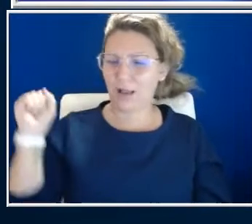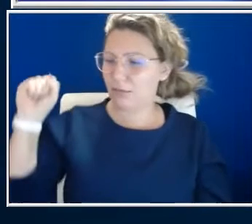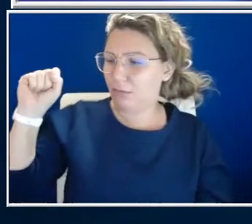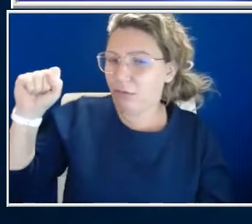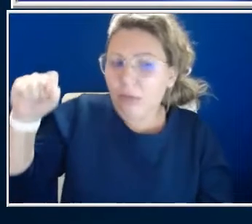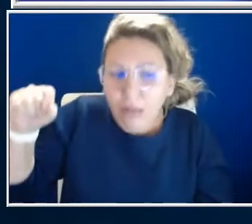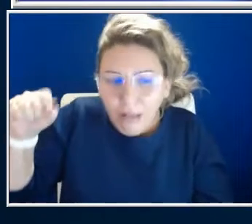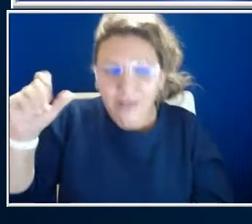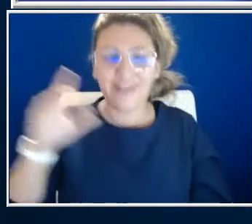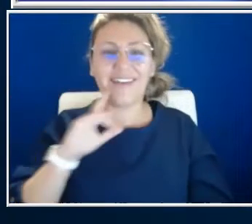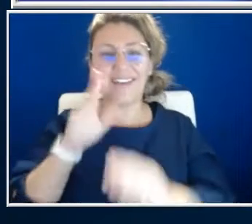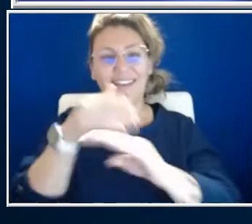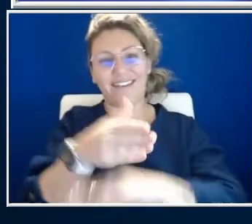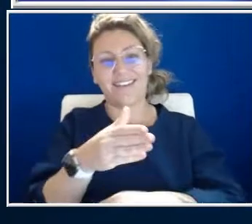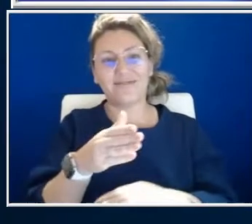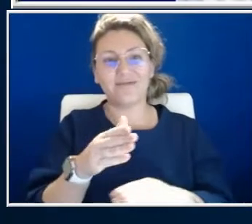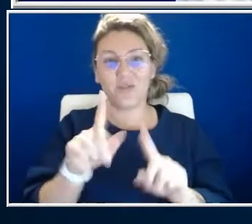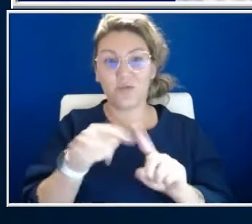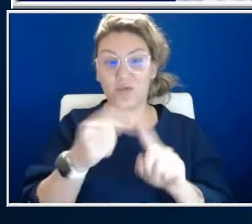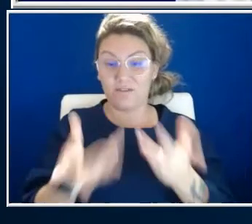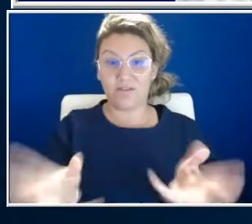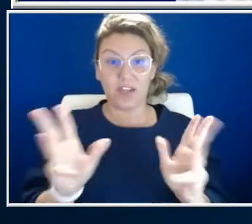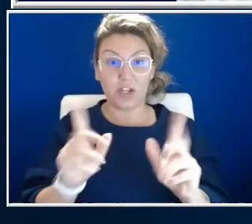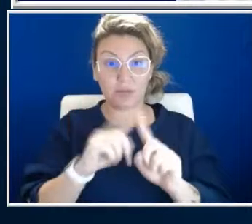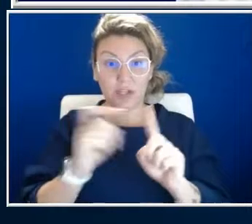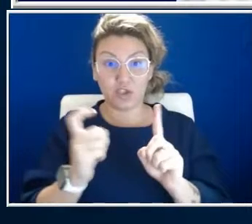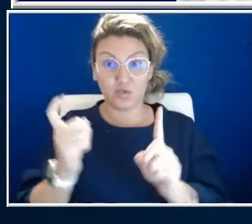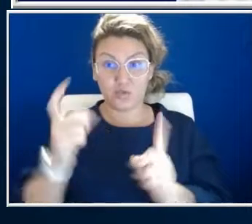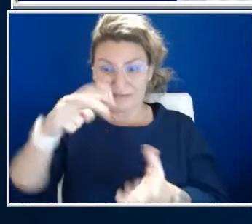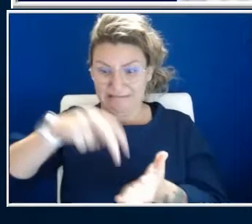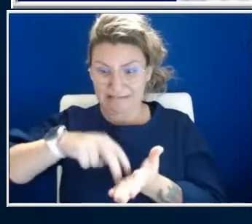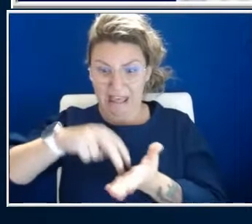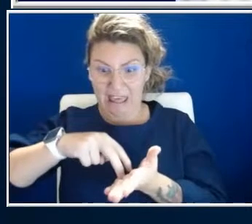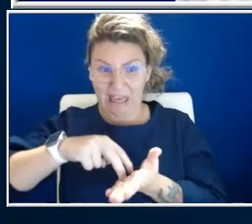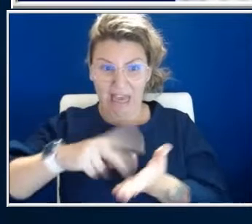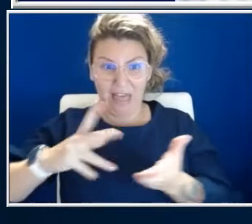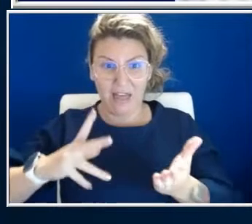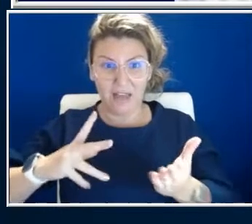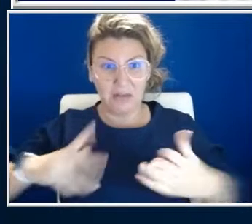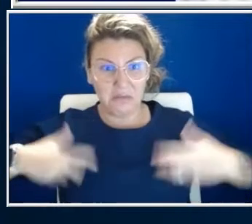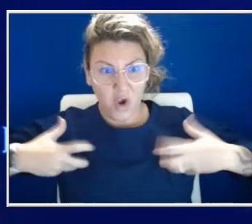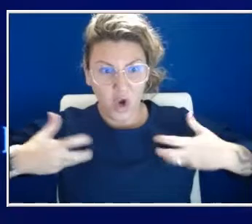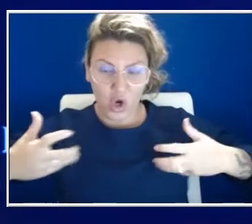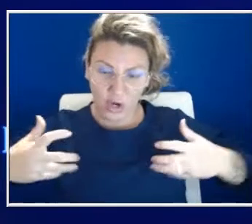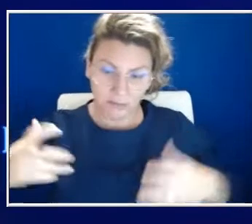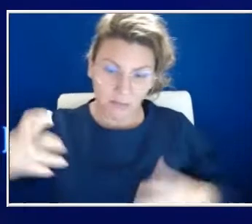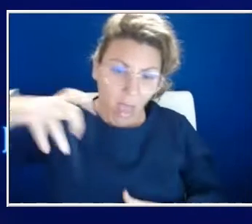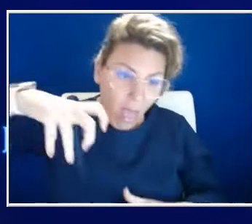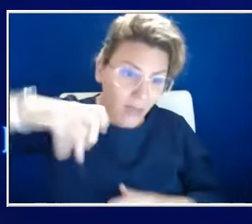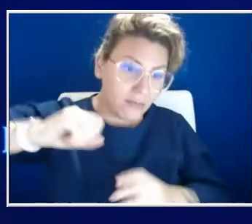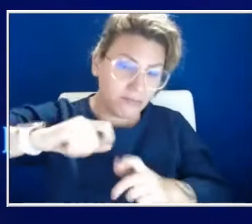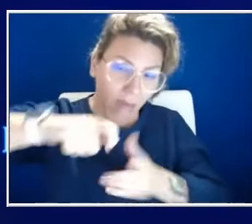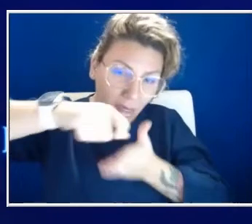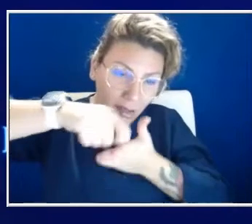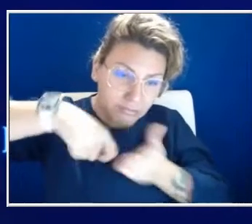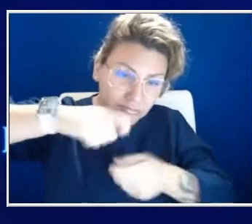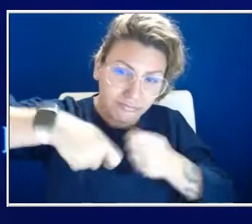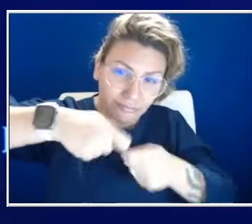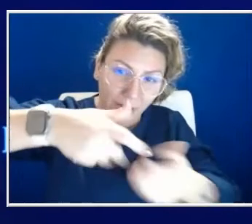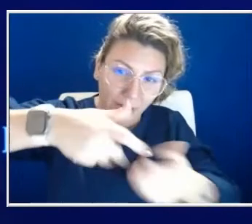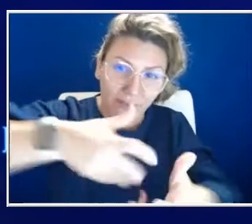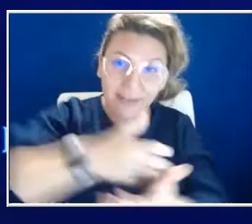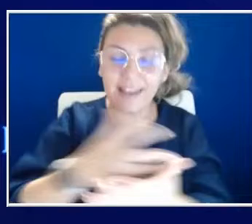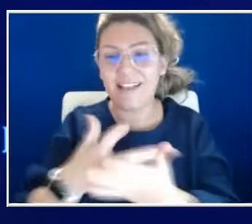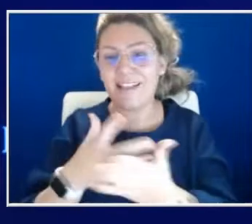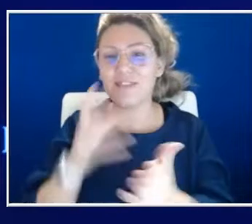as you walked away, because you were standing over Curtis for so long, right? Yes. I mean, there's a picture that Danica, I think, took